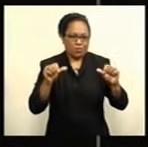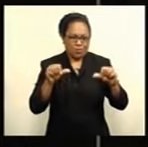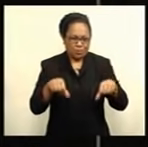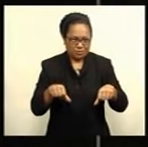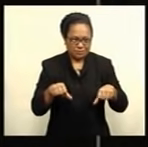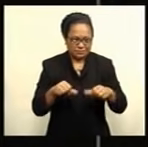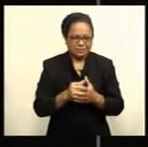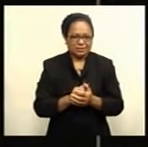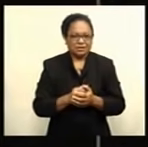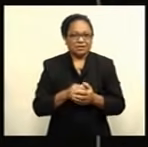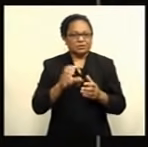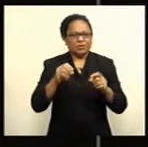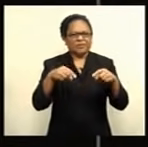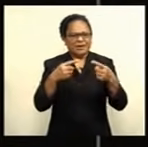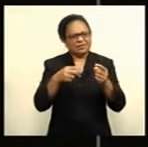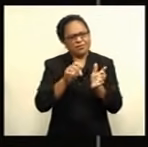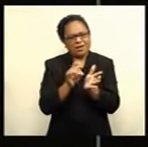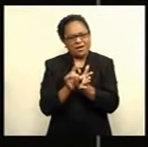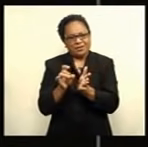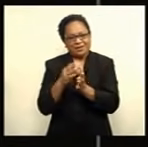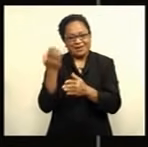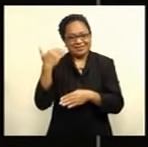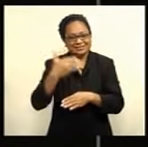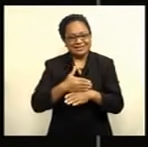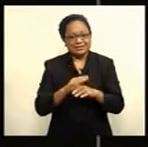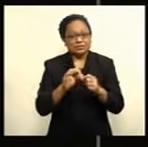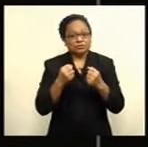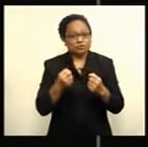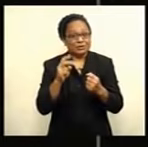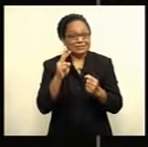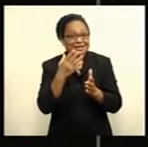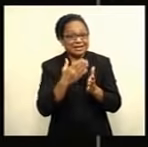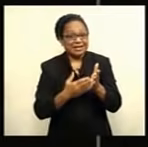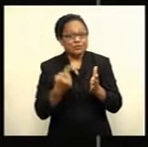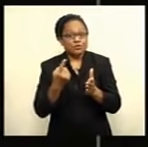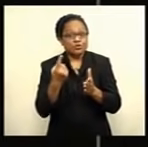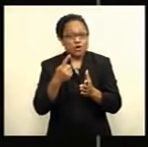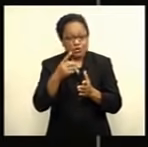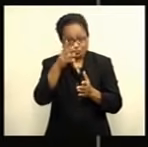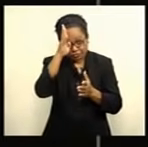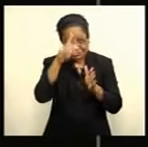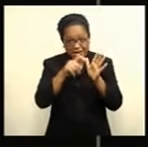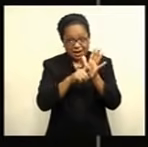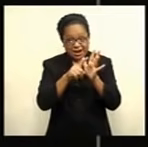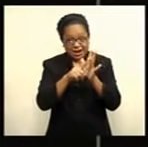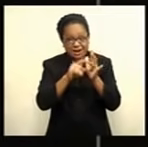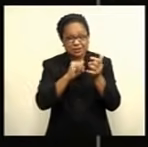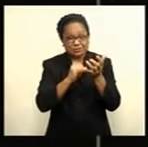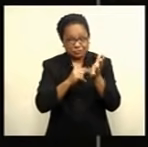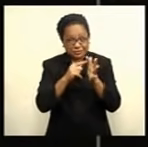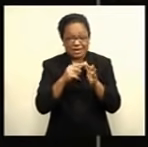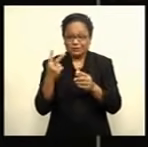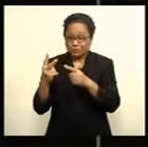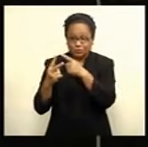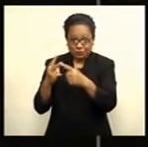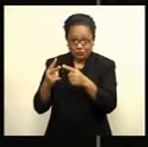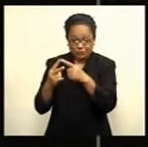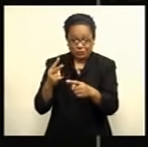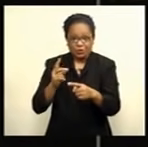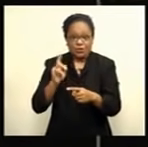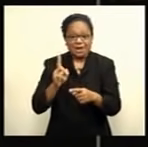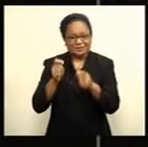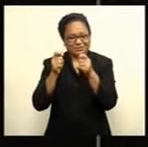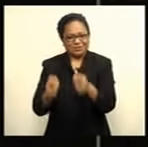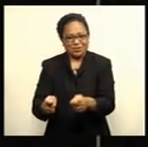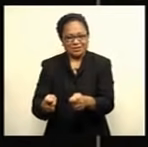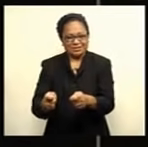Roosters elimination final last night. A strong second half from the Roosters saw veteran and captain James Tedesco scoring